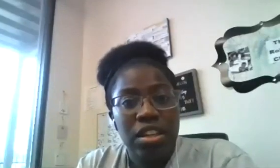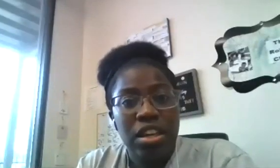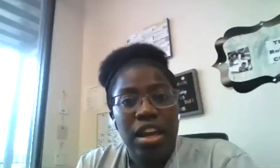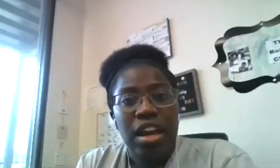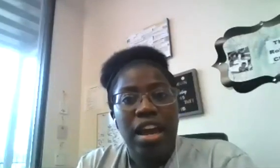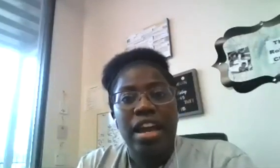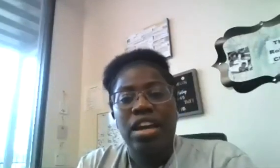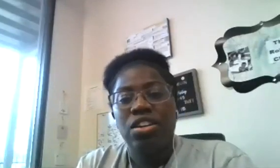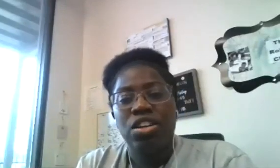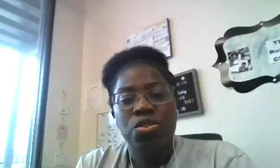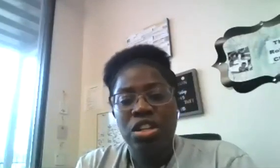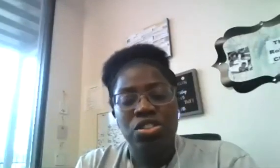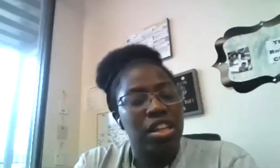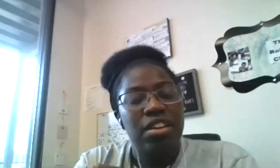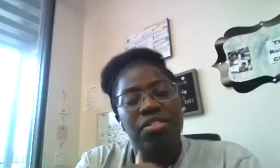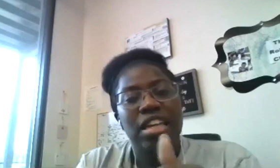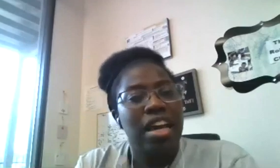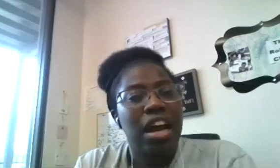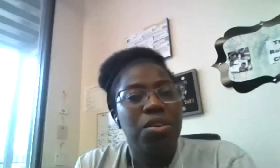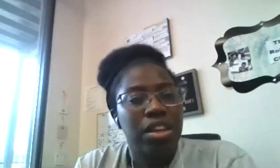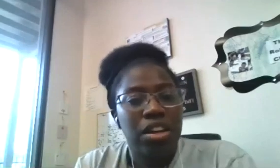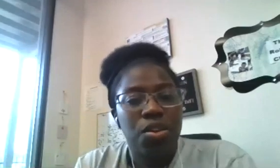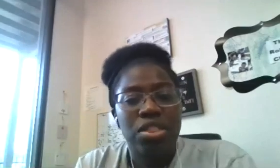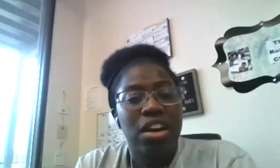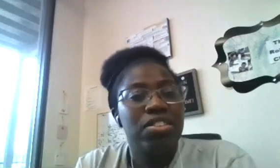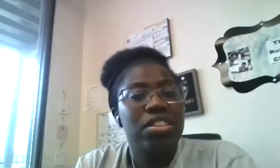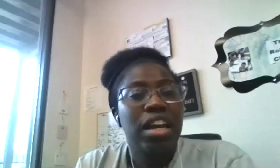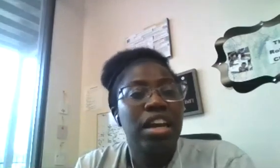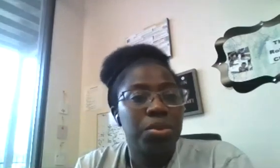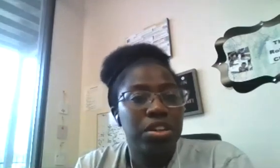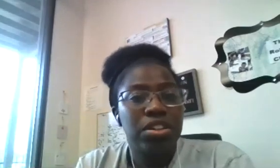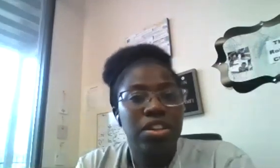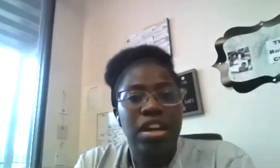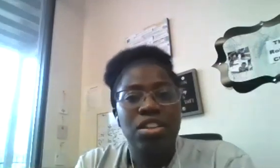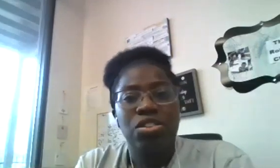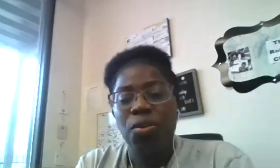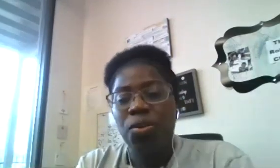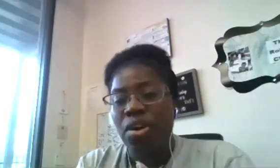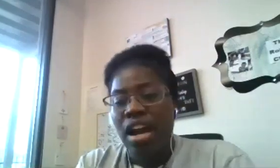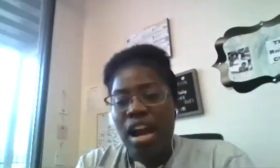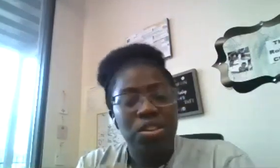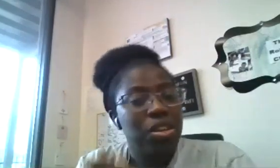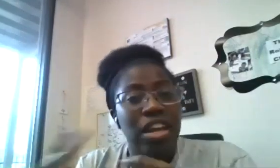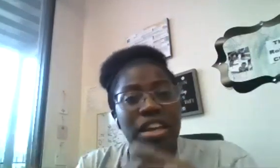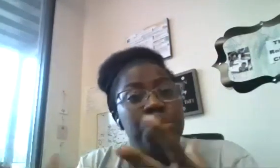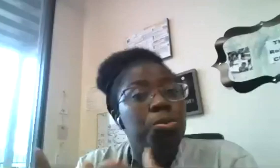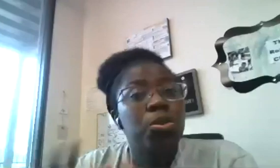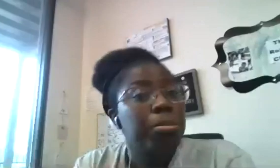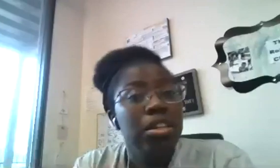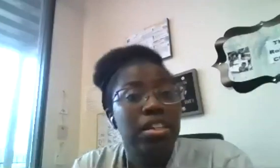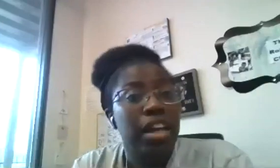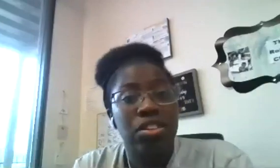generations. And you can just kind of lay that out there without even saying a word. And so that's why I say I give the